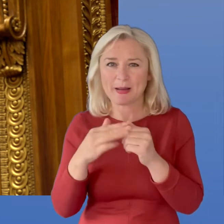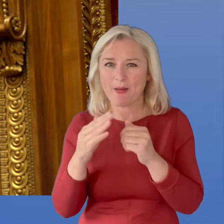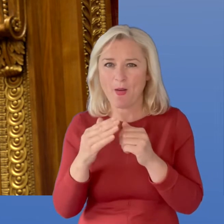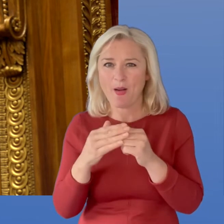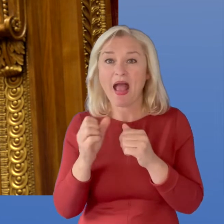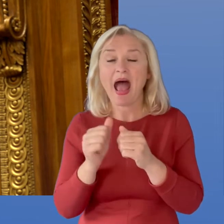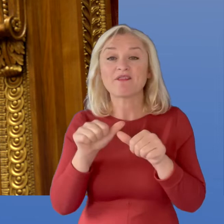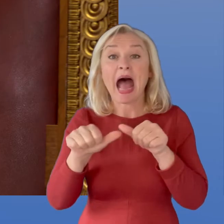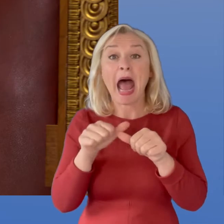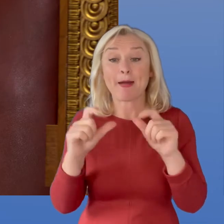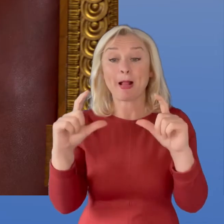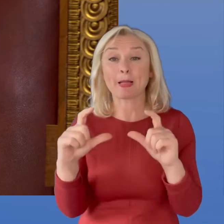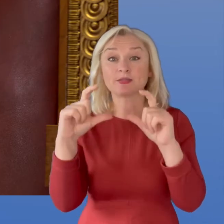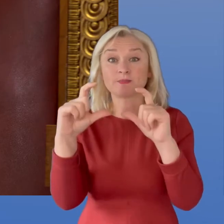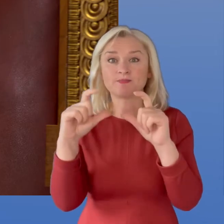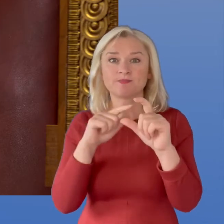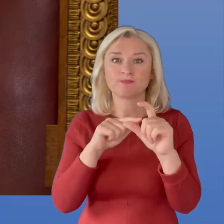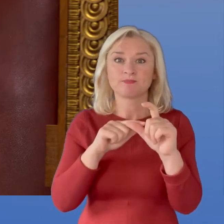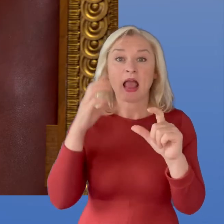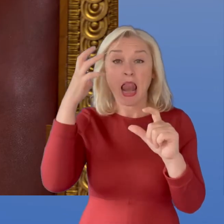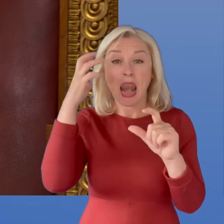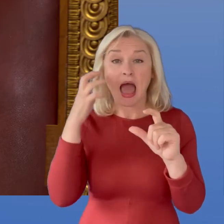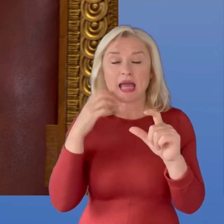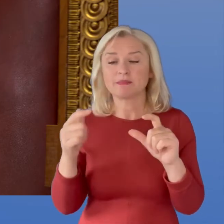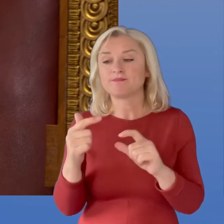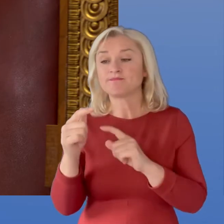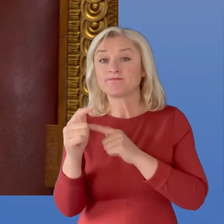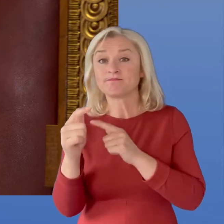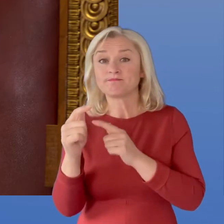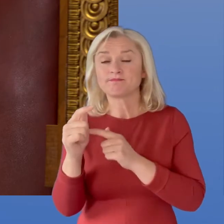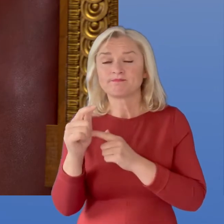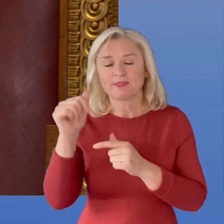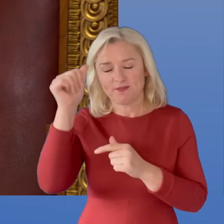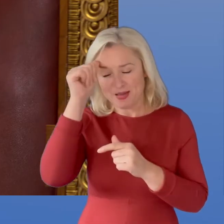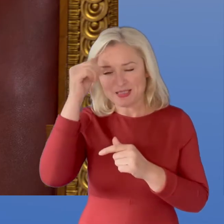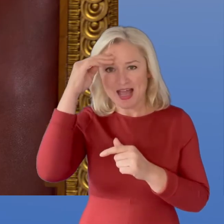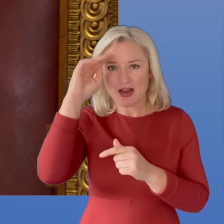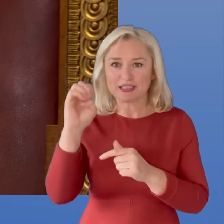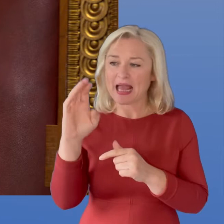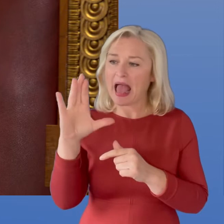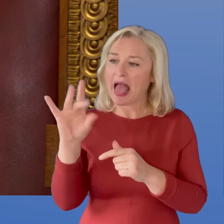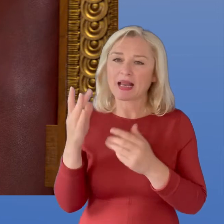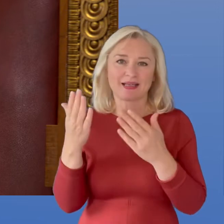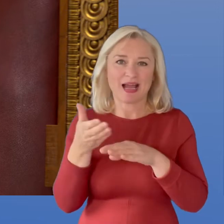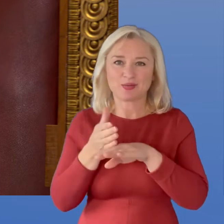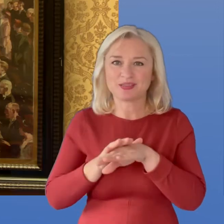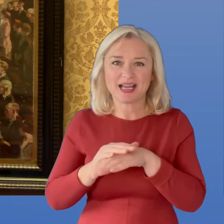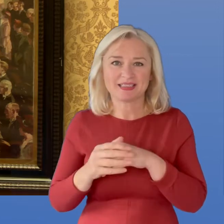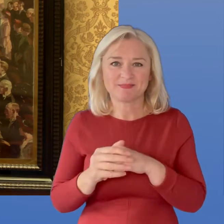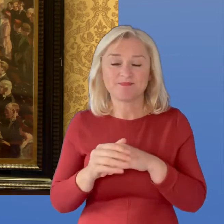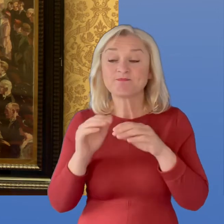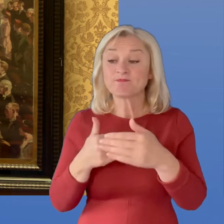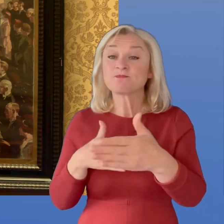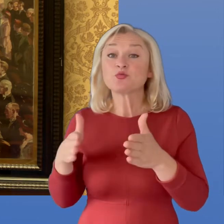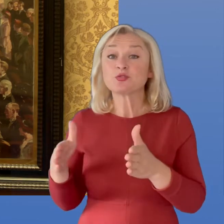supporters featured on the chair are a lion and a now extinct beast, the famous Irish elk. The Senate chamber is home to 2